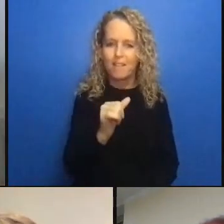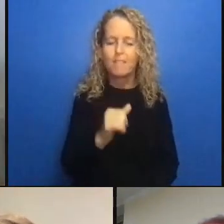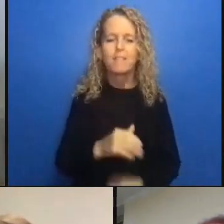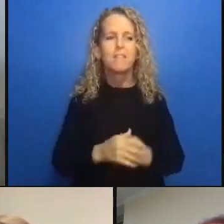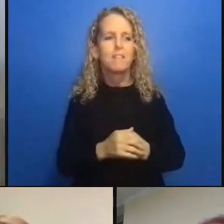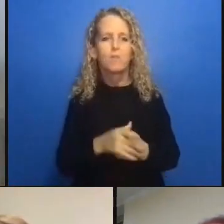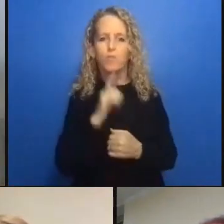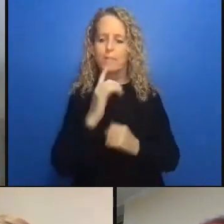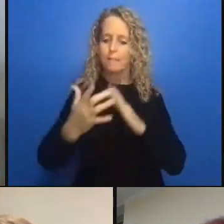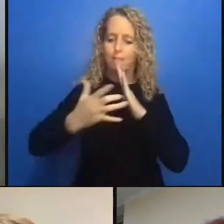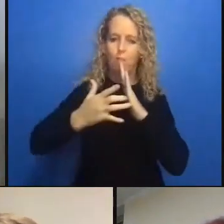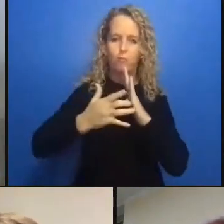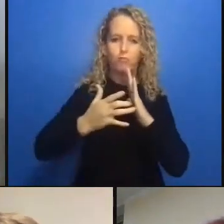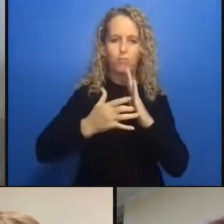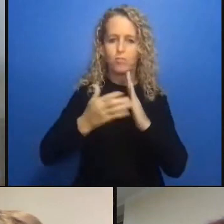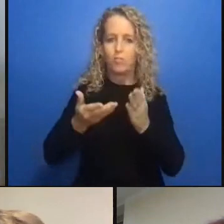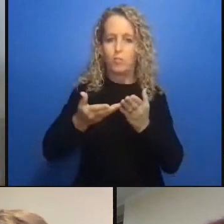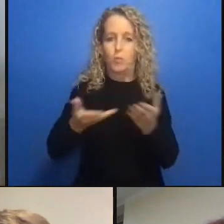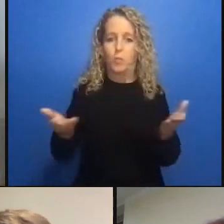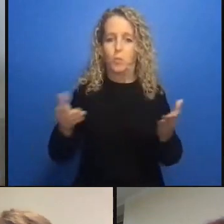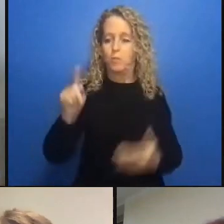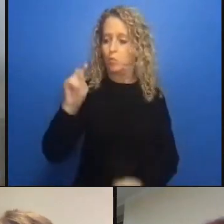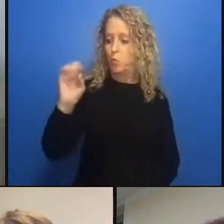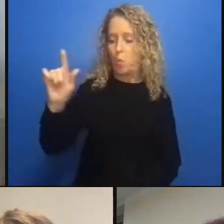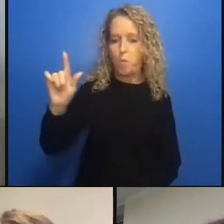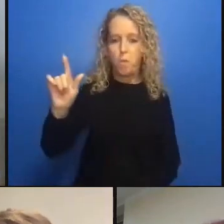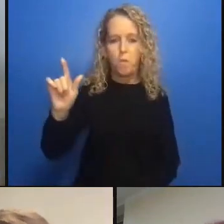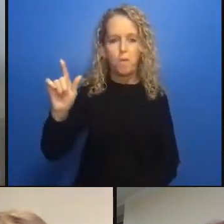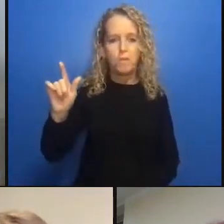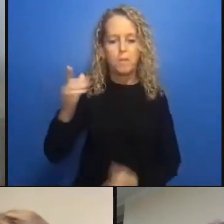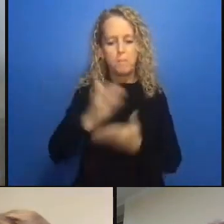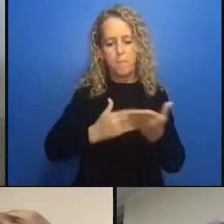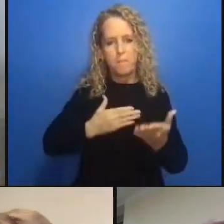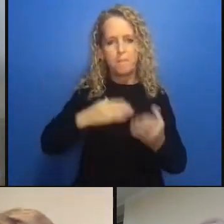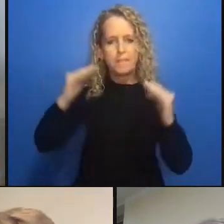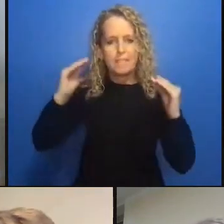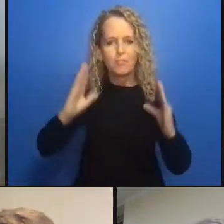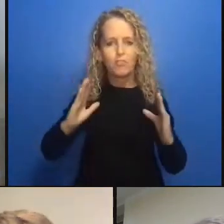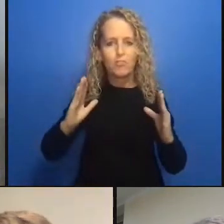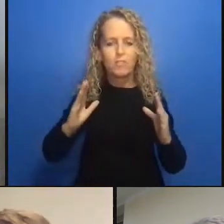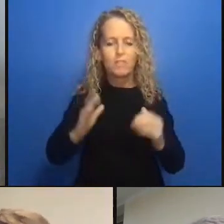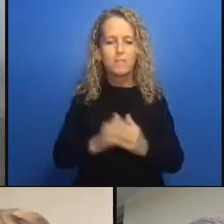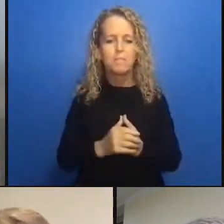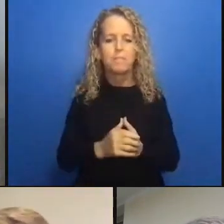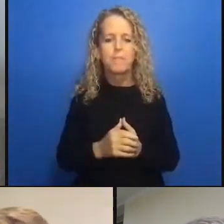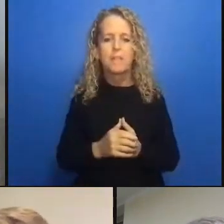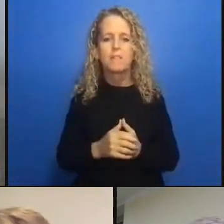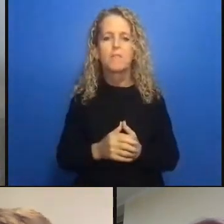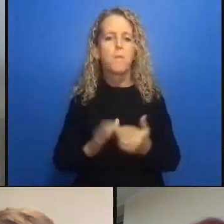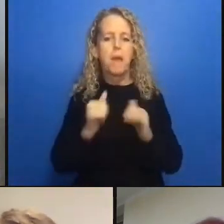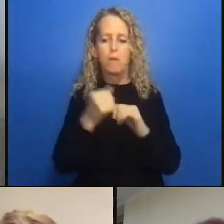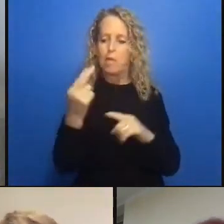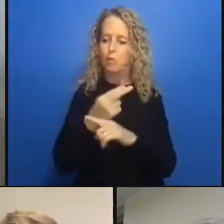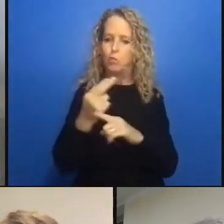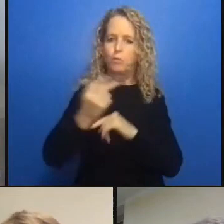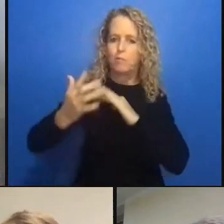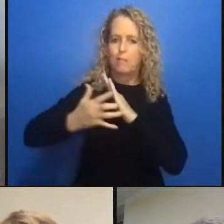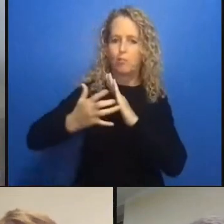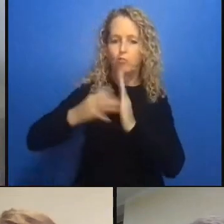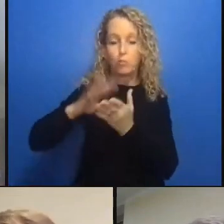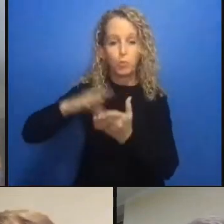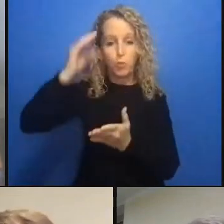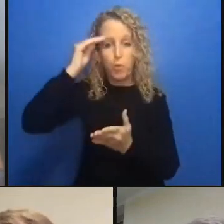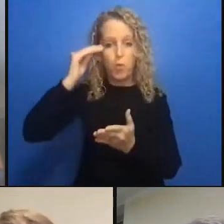tool. And where the innovation comes into is figuring out, how am I going to use this tool for this learning outcome?